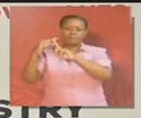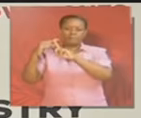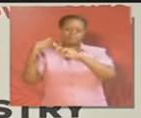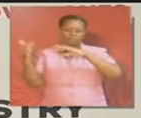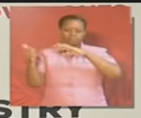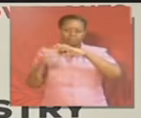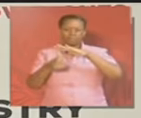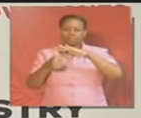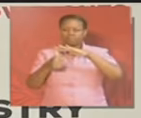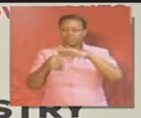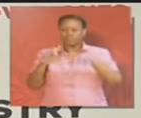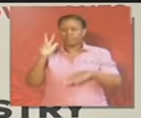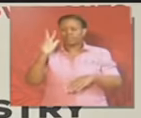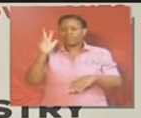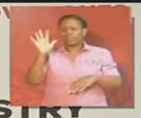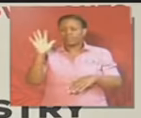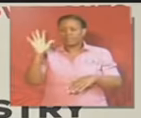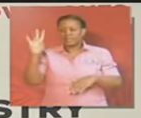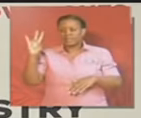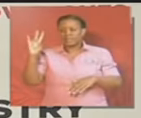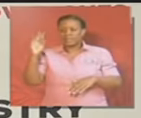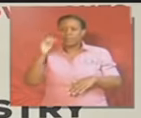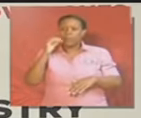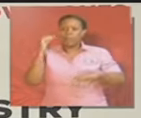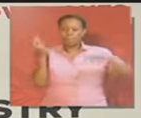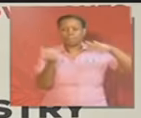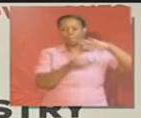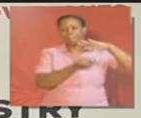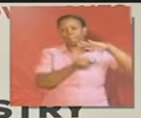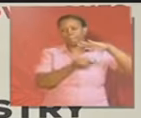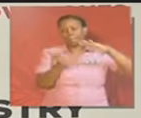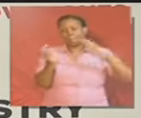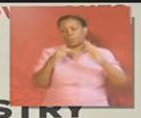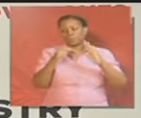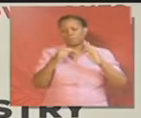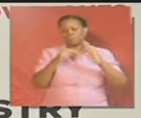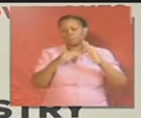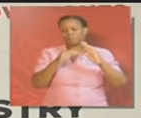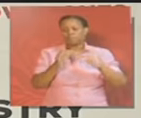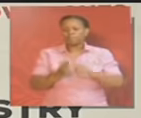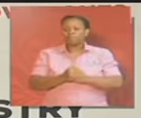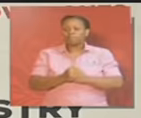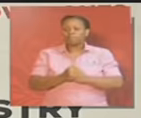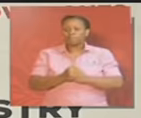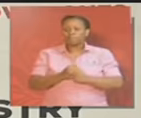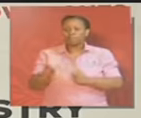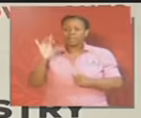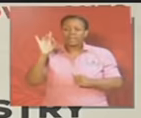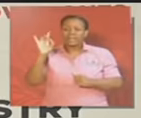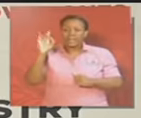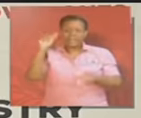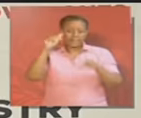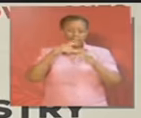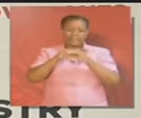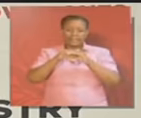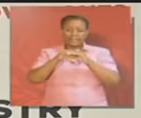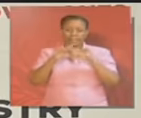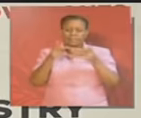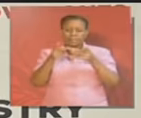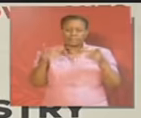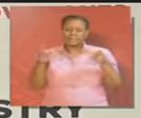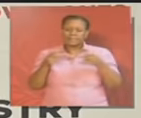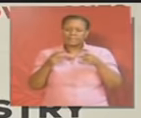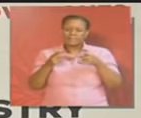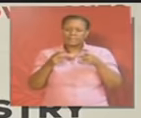currently in home isolation. There are 8 in step-down facilities, all at the UED Bay facility. There are 54